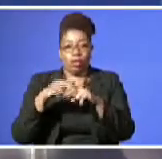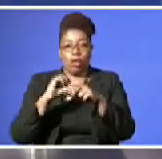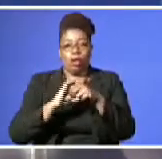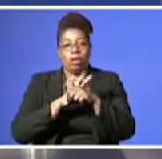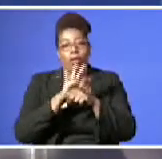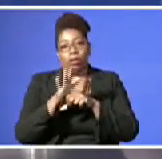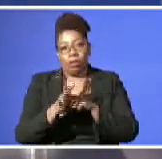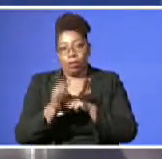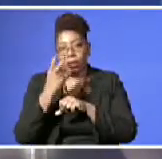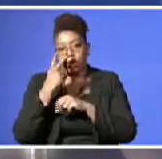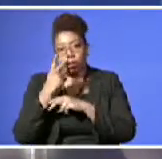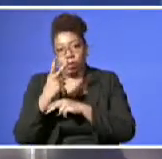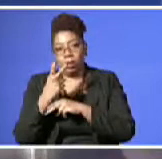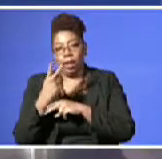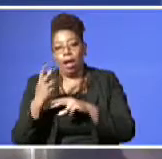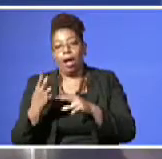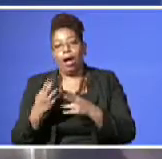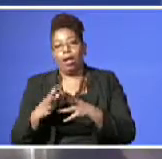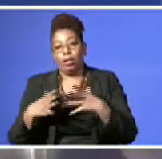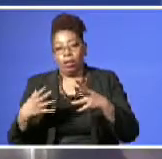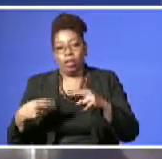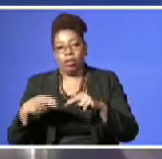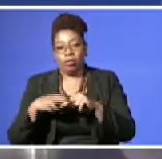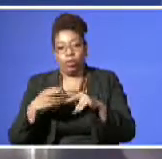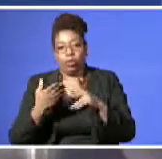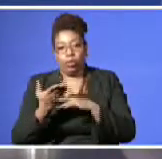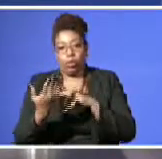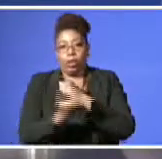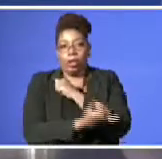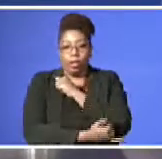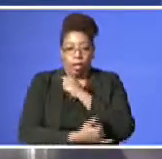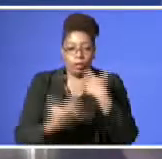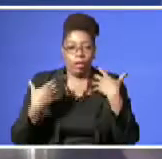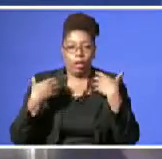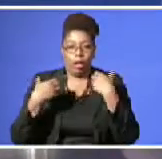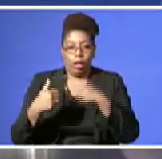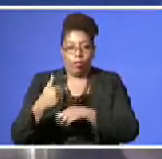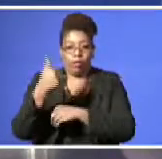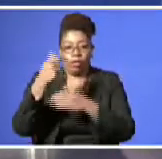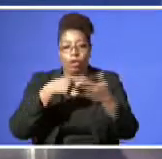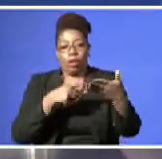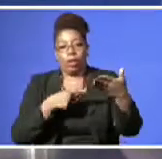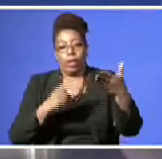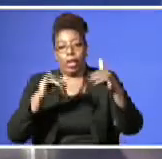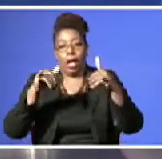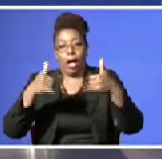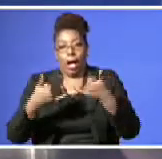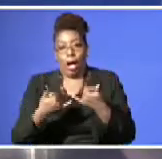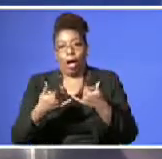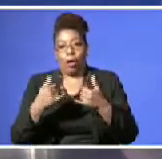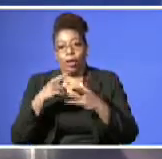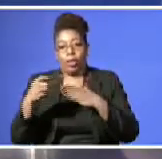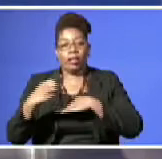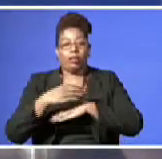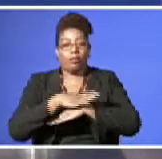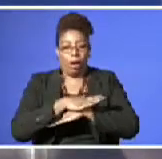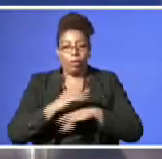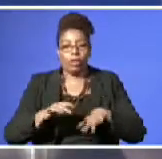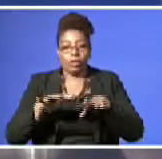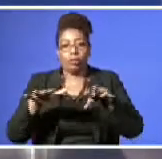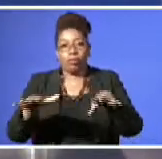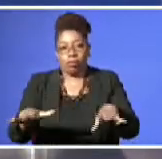has shown significant increases throughout the country. Health officials today outlined how the virus has spread in